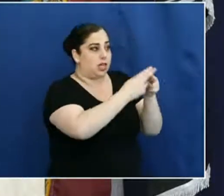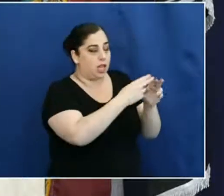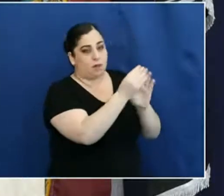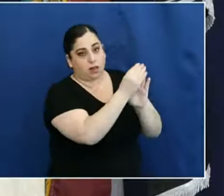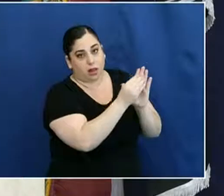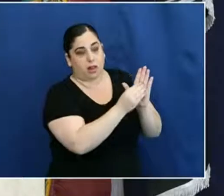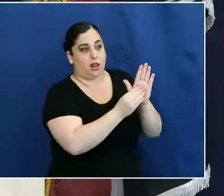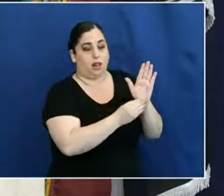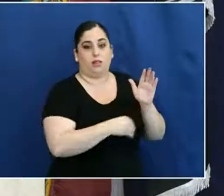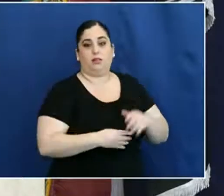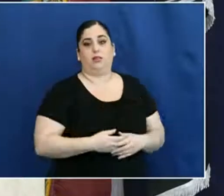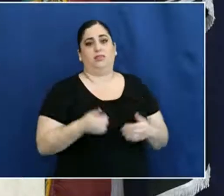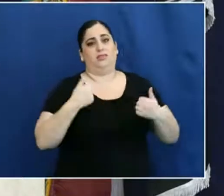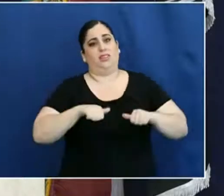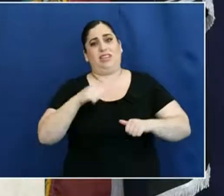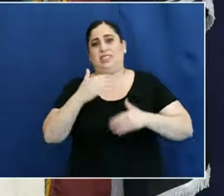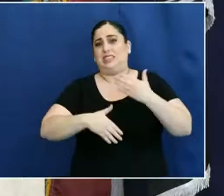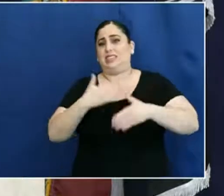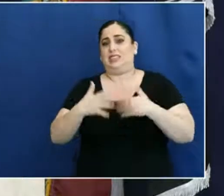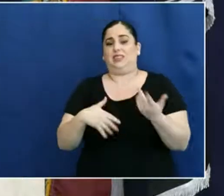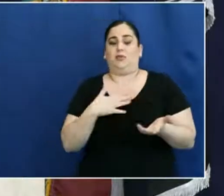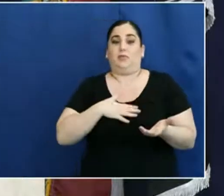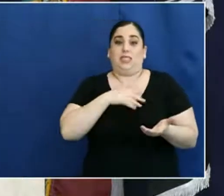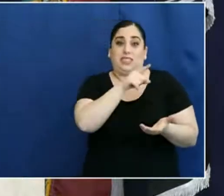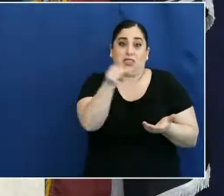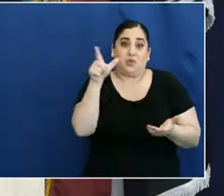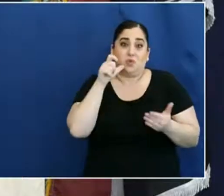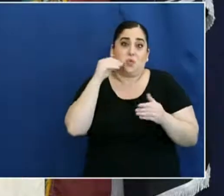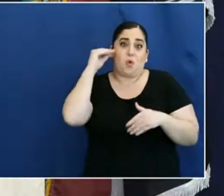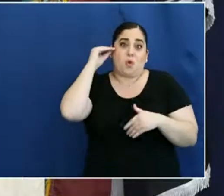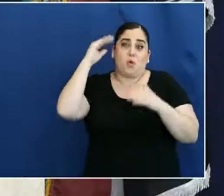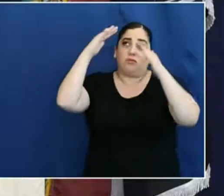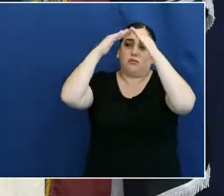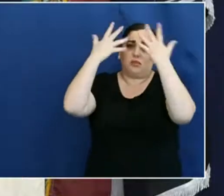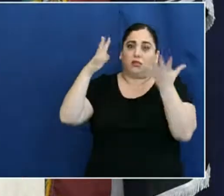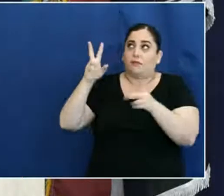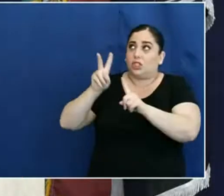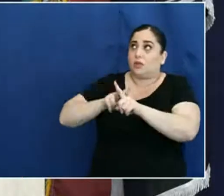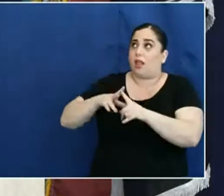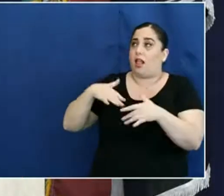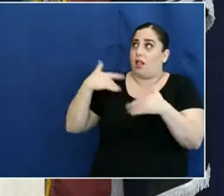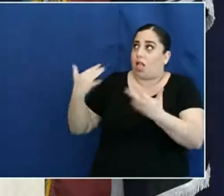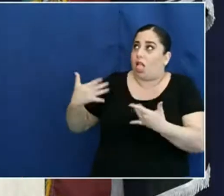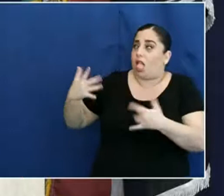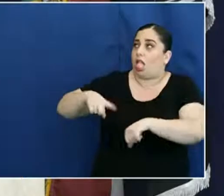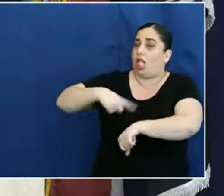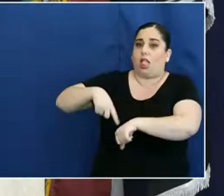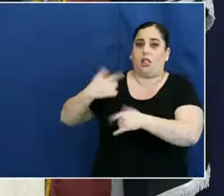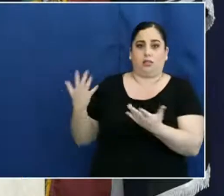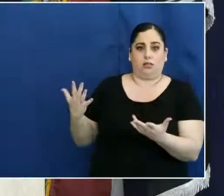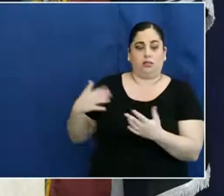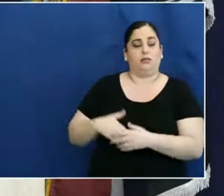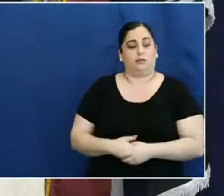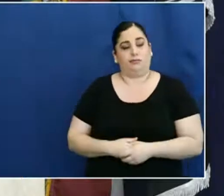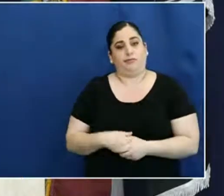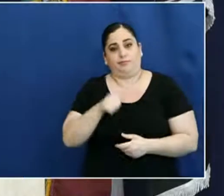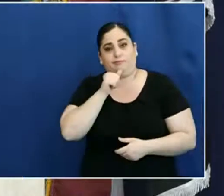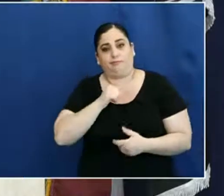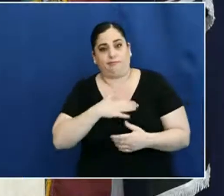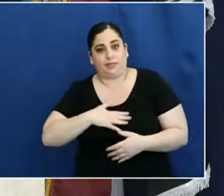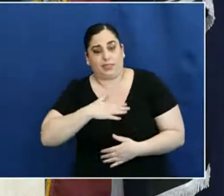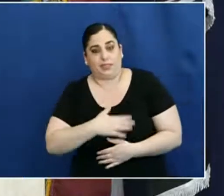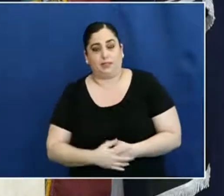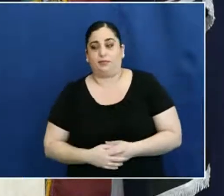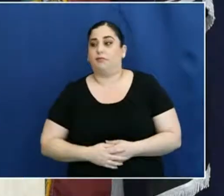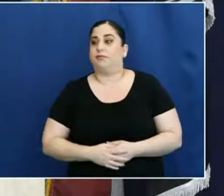get it sped up, and we ask for folks' patience. Thank you. Thank you. Matt Hoffman, KPBS.